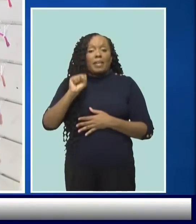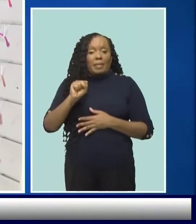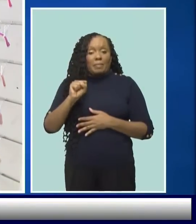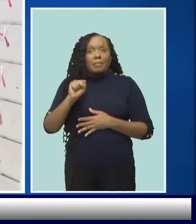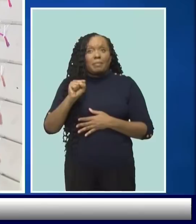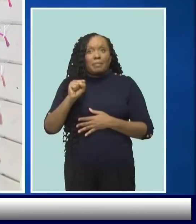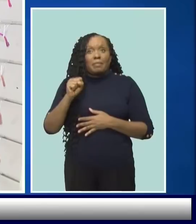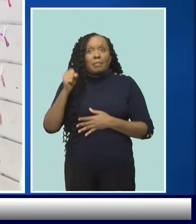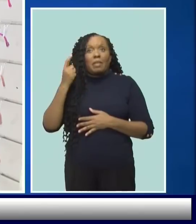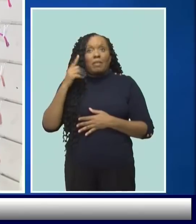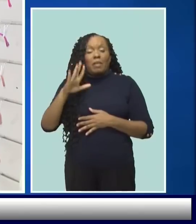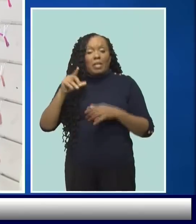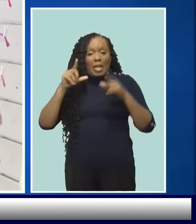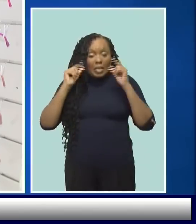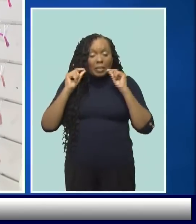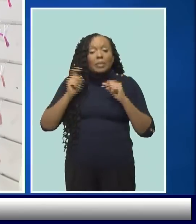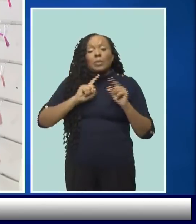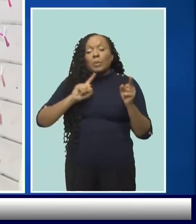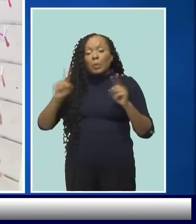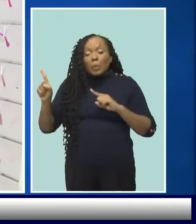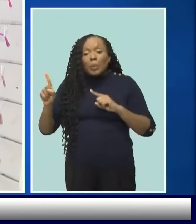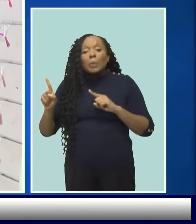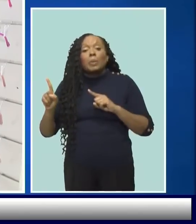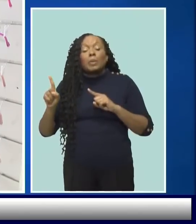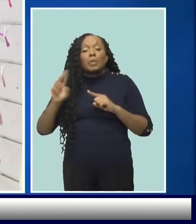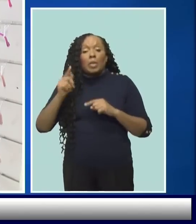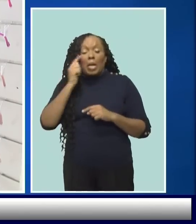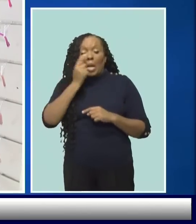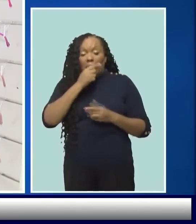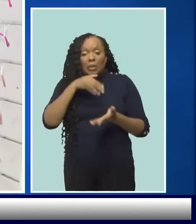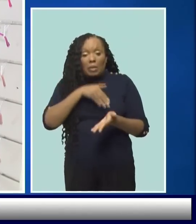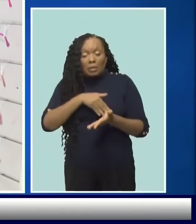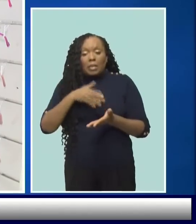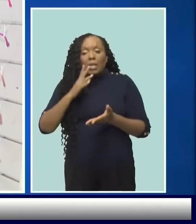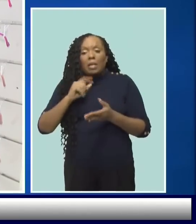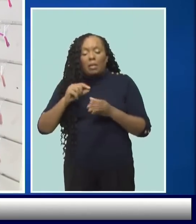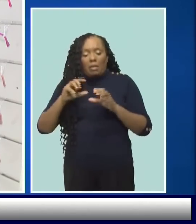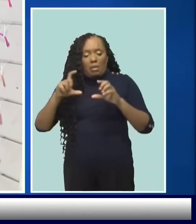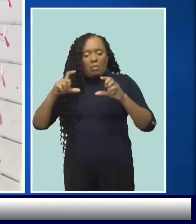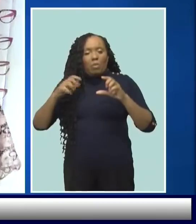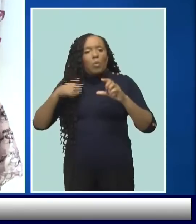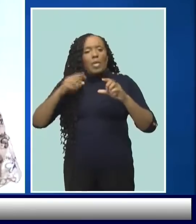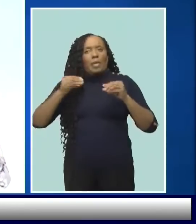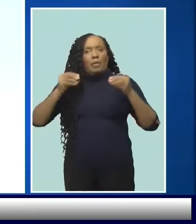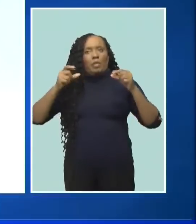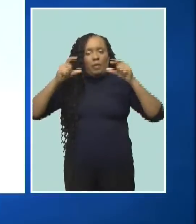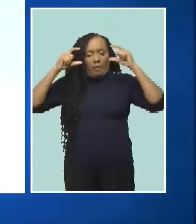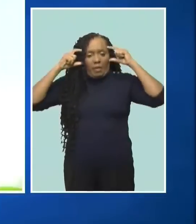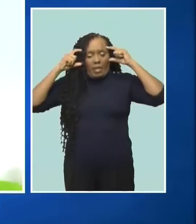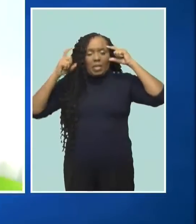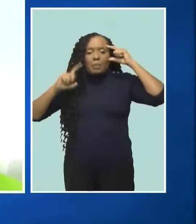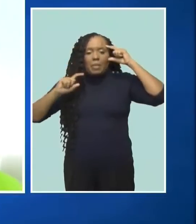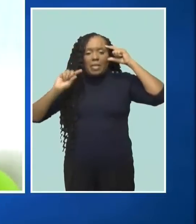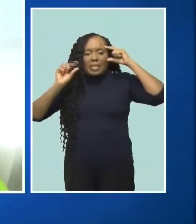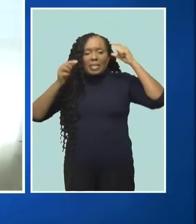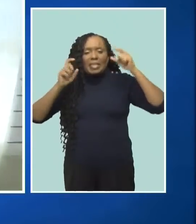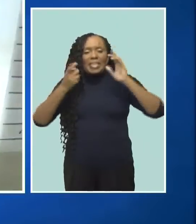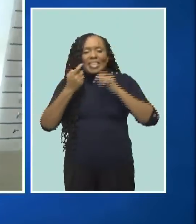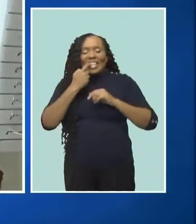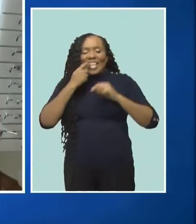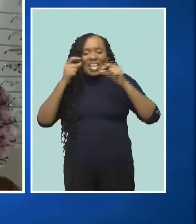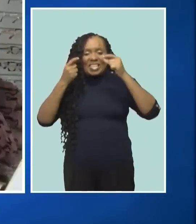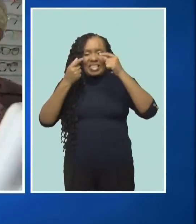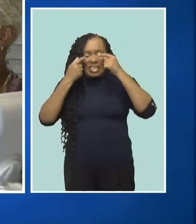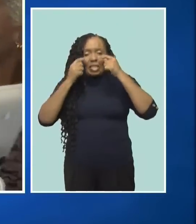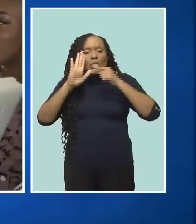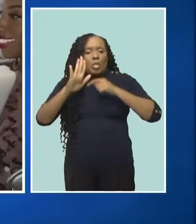glasses, and then you go to your optician and they will give you the lens to put into the glasses, so we provide the frames. She says despite the presence of some